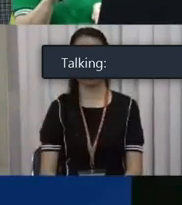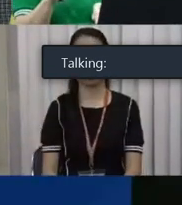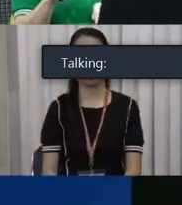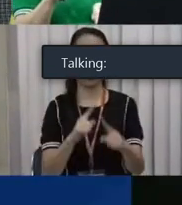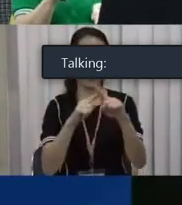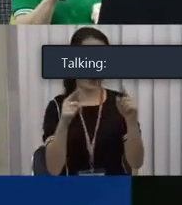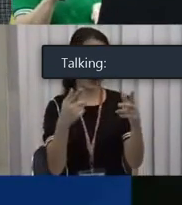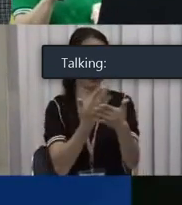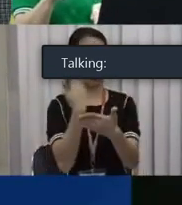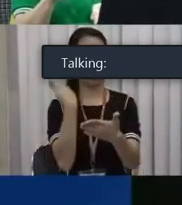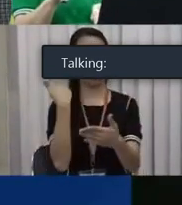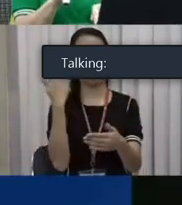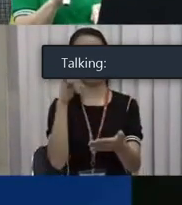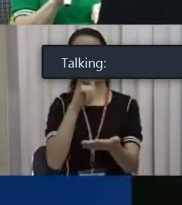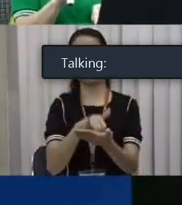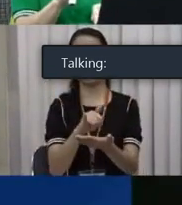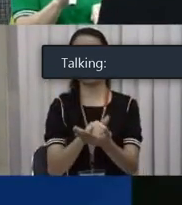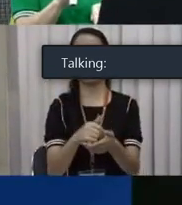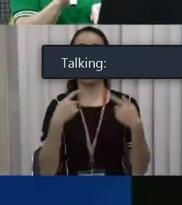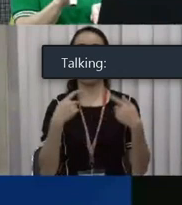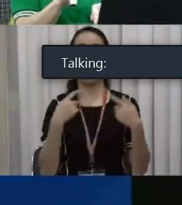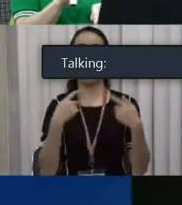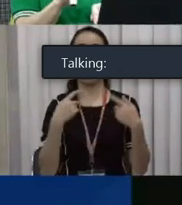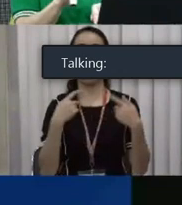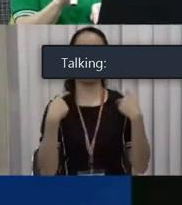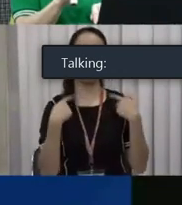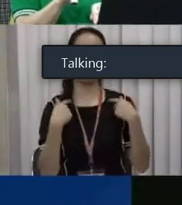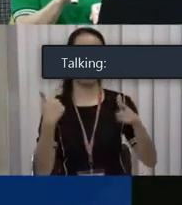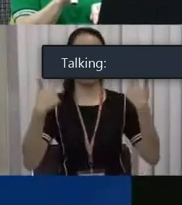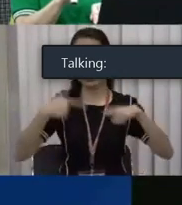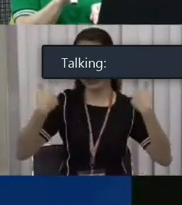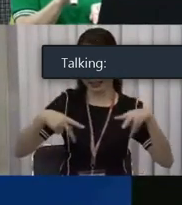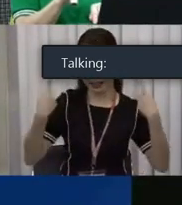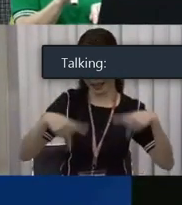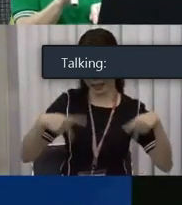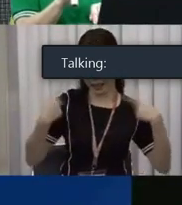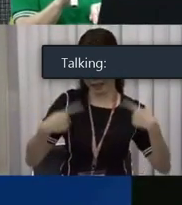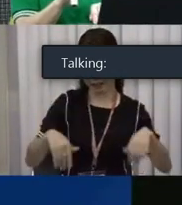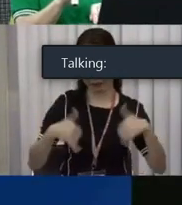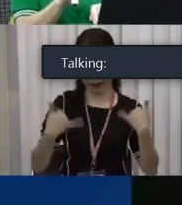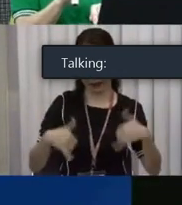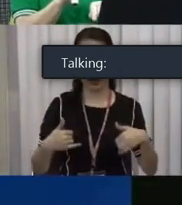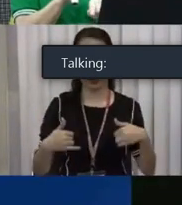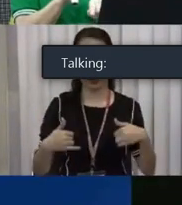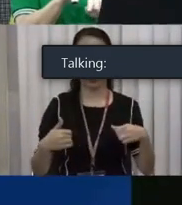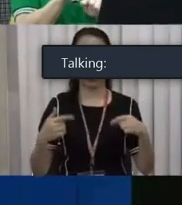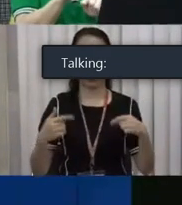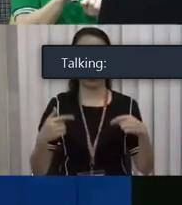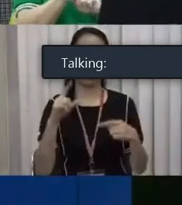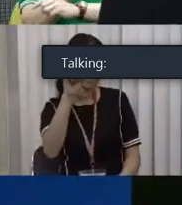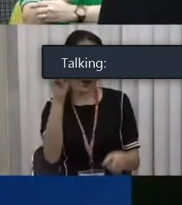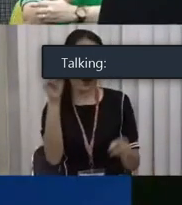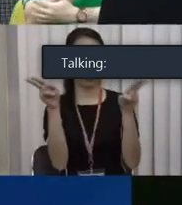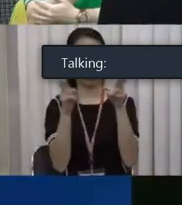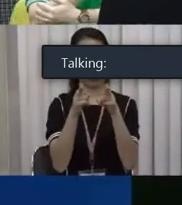that, naatay gamay nga game. Ready na ba